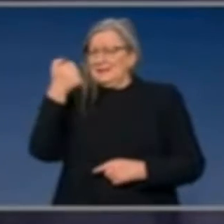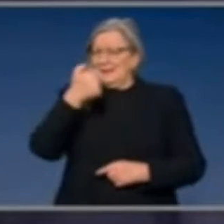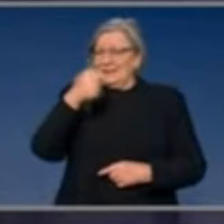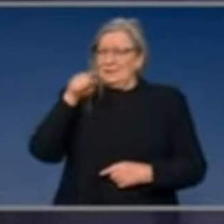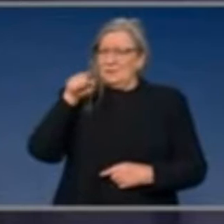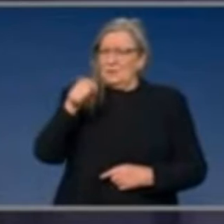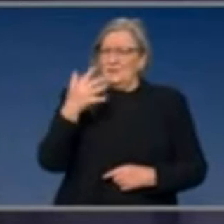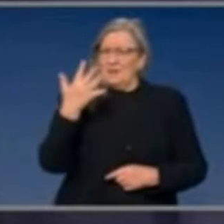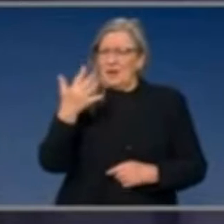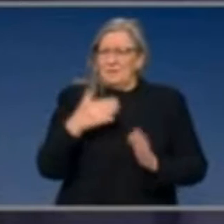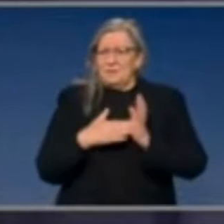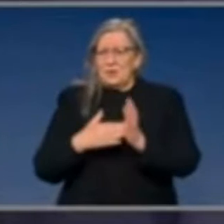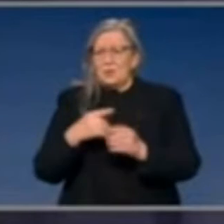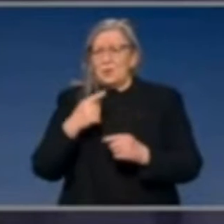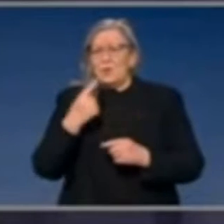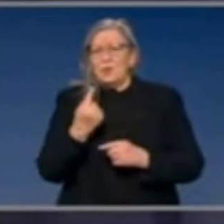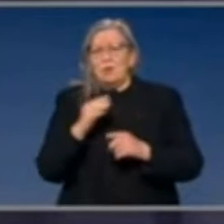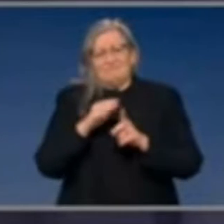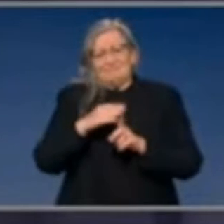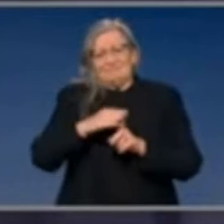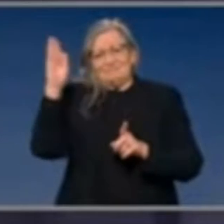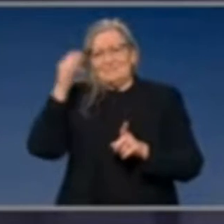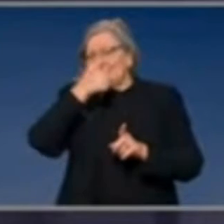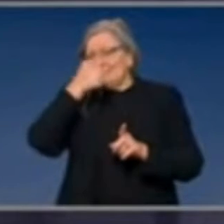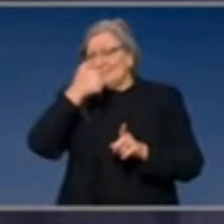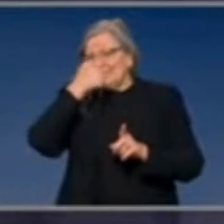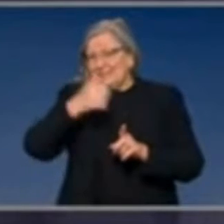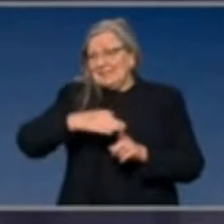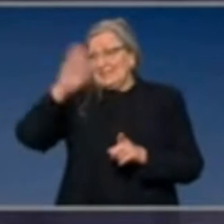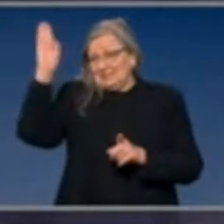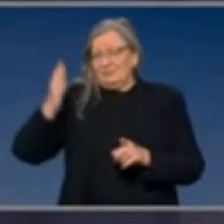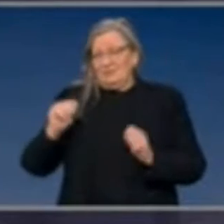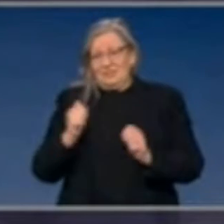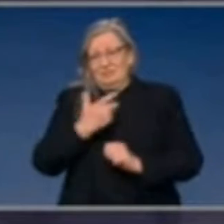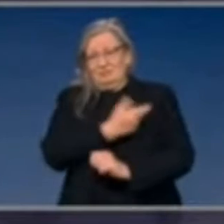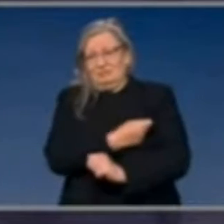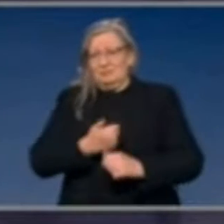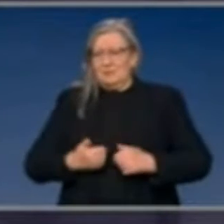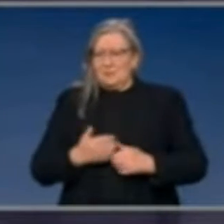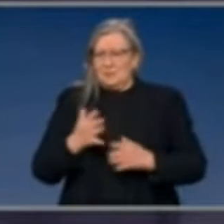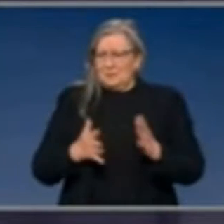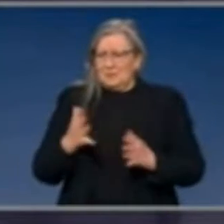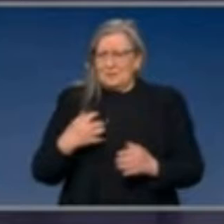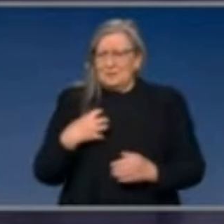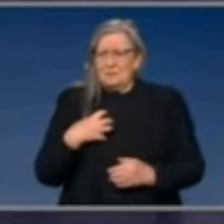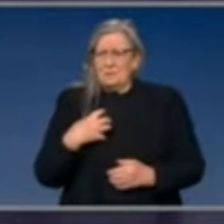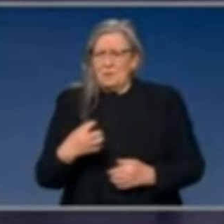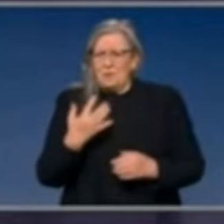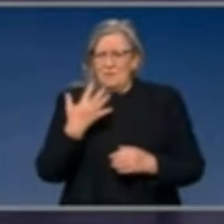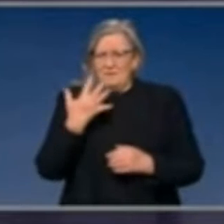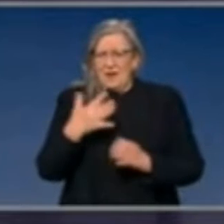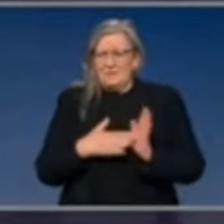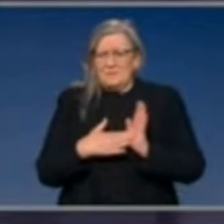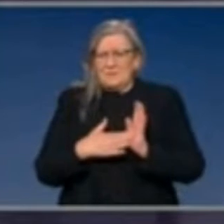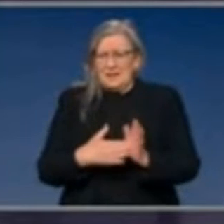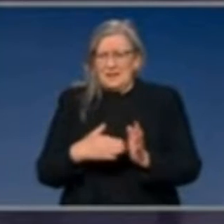Australians 16 plus vaccinated. So that's less than 5 million to go from where we are